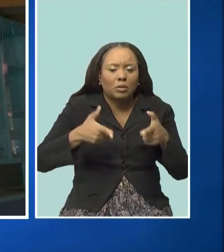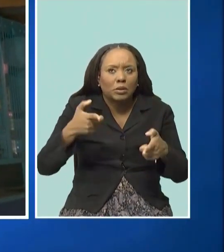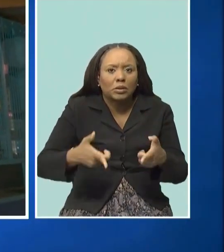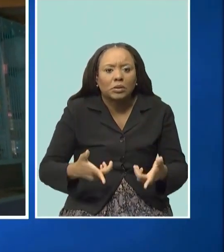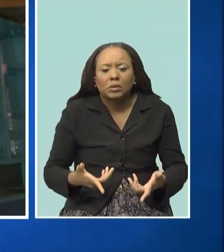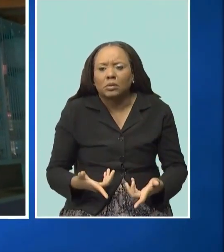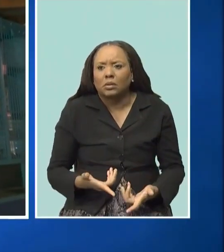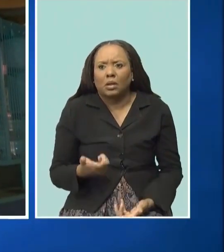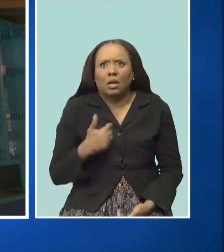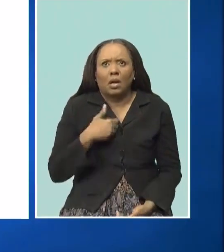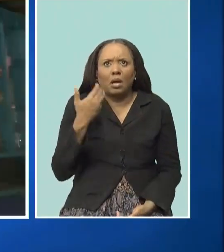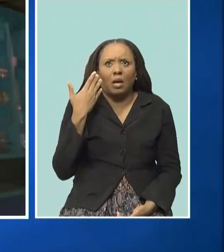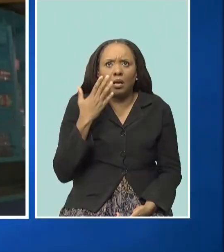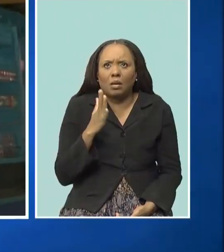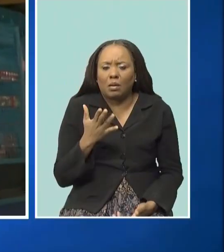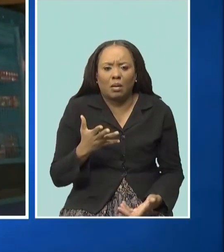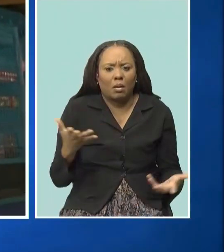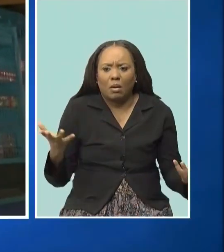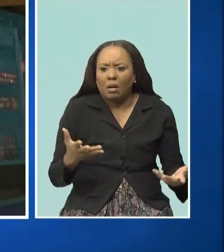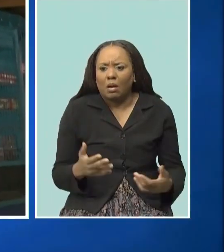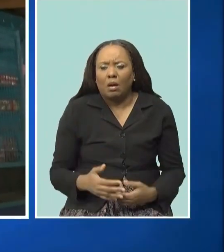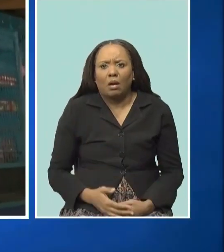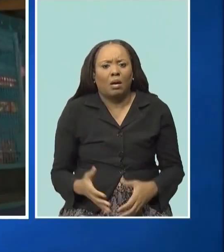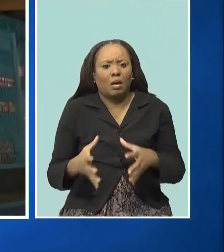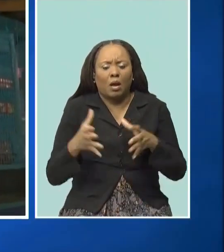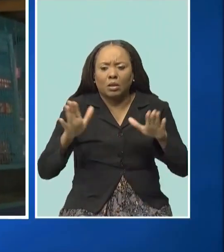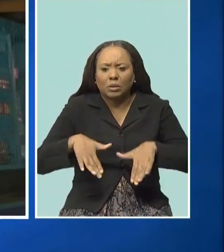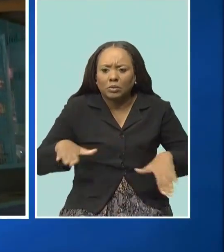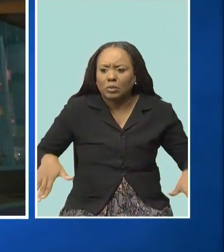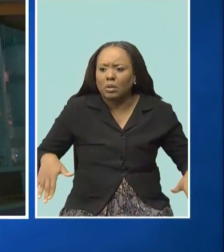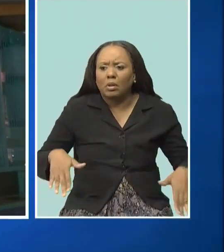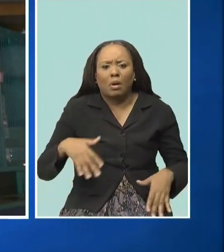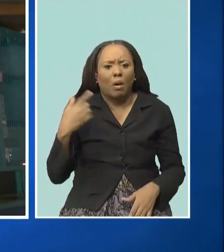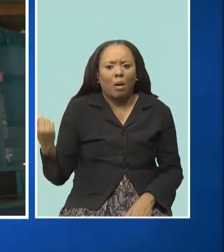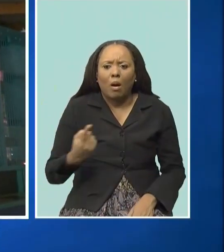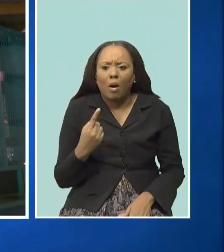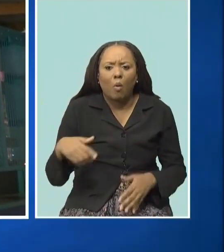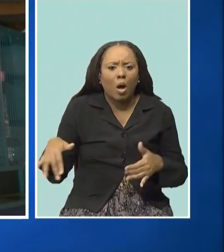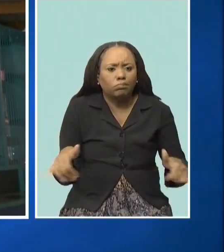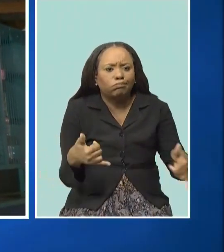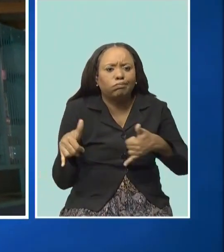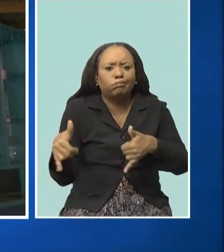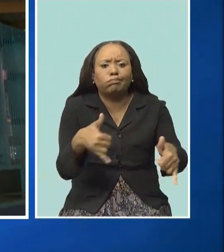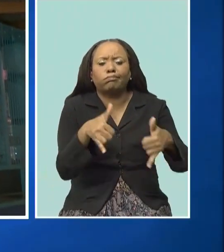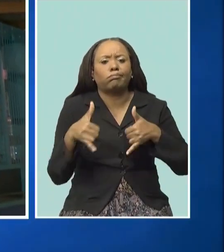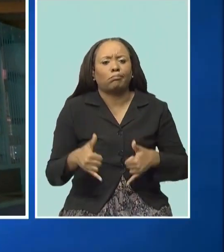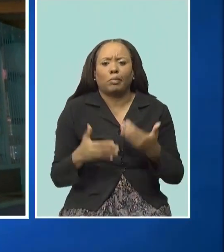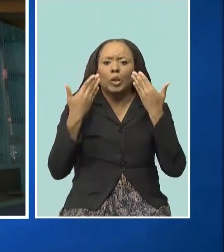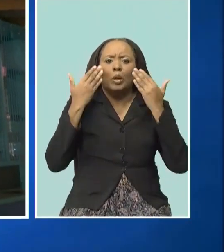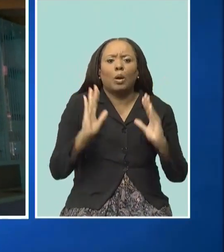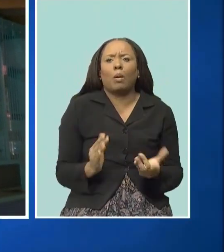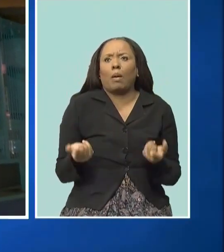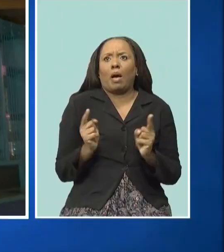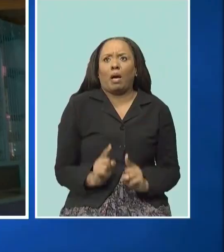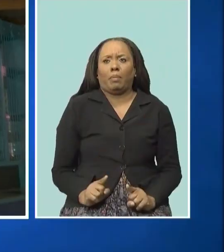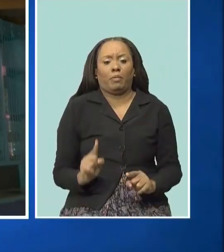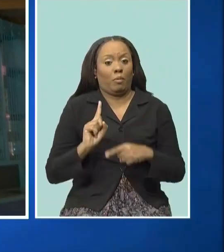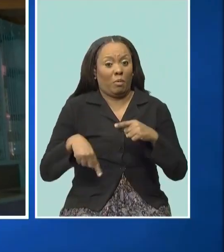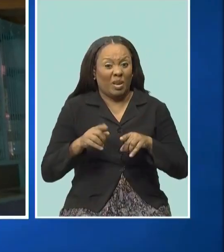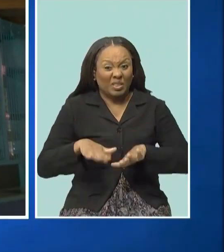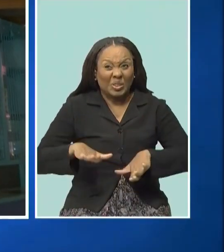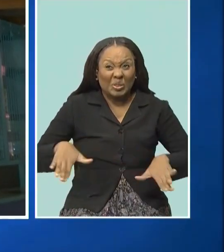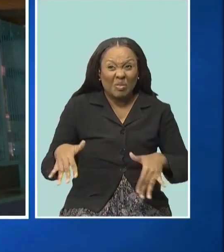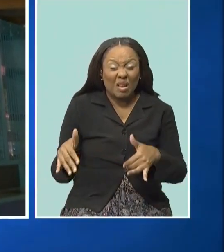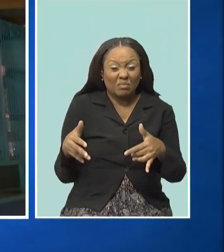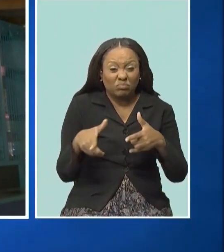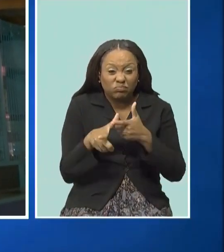or where they shoot. You got a lot of electricians about here already running up and down in the gap. You never know what can happen with the electricians running about.